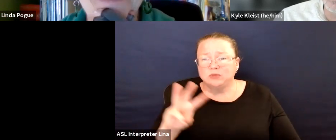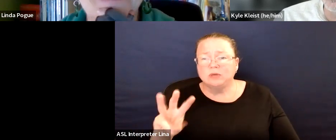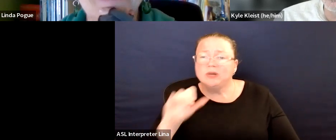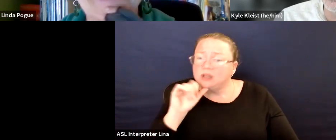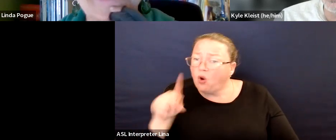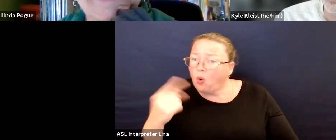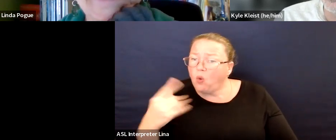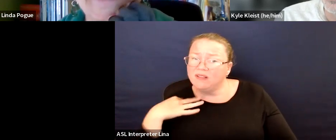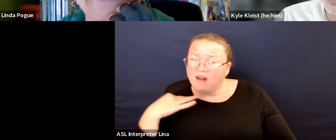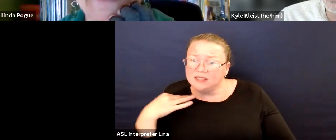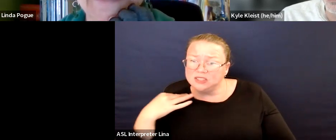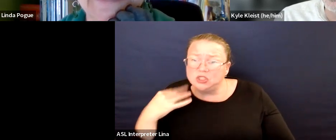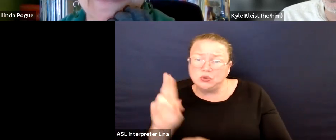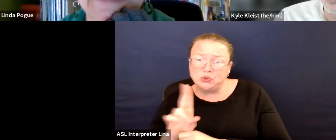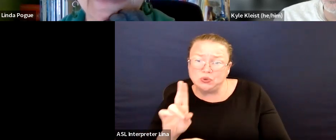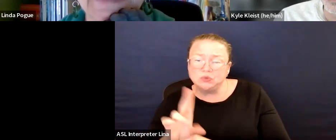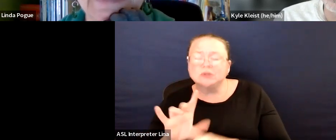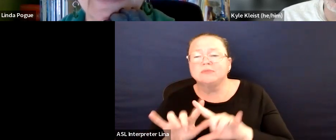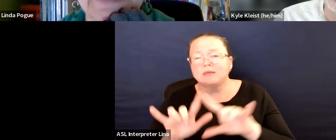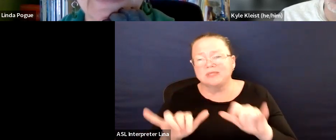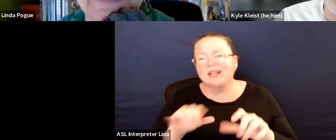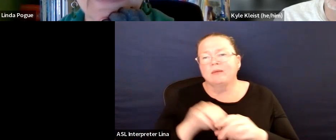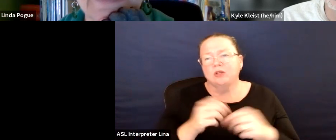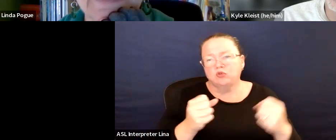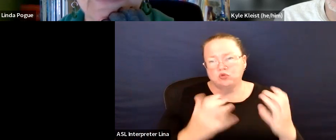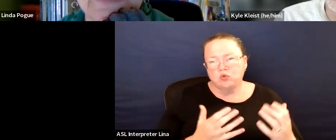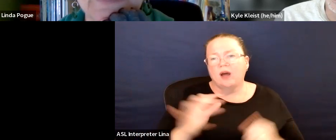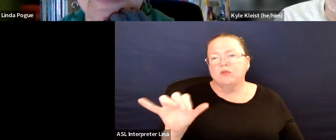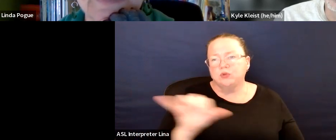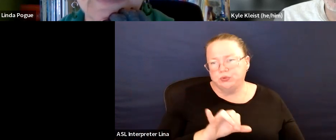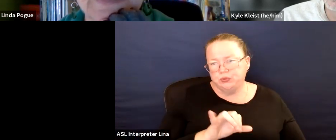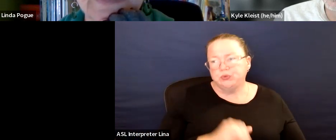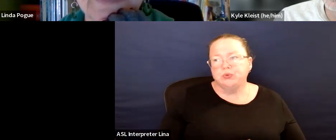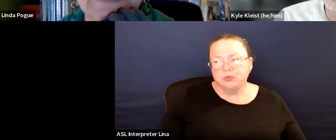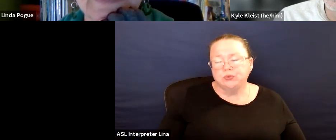our volunteers that we use, but also within our drivers as well.